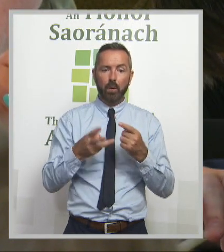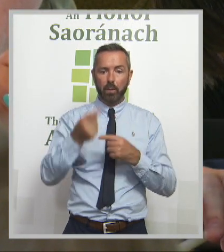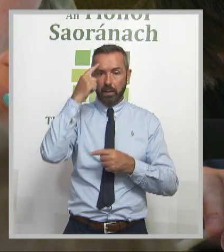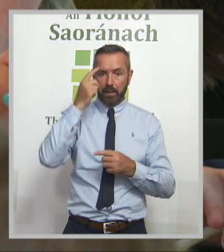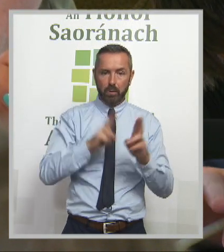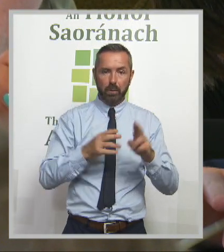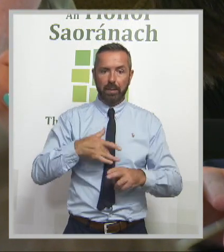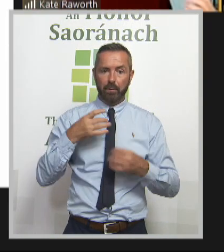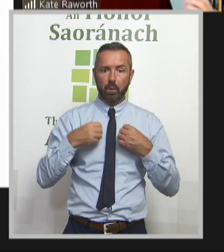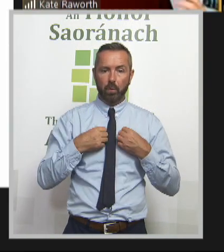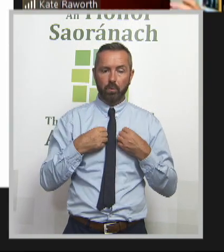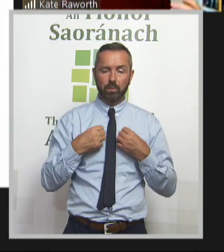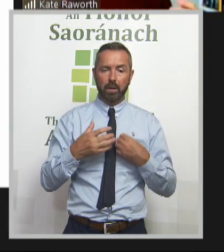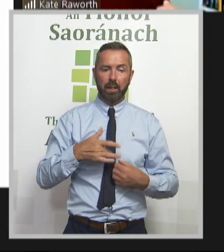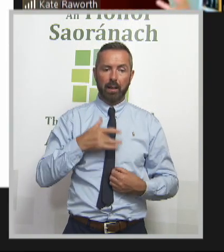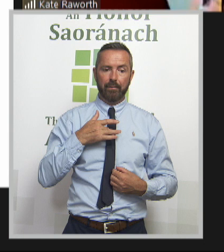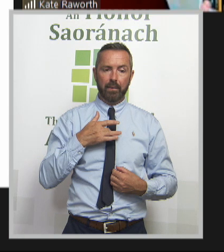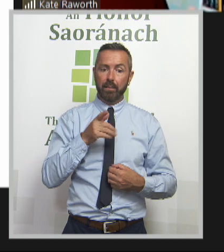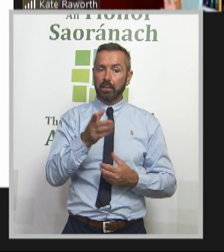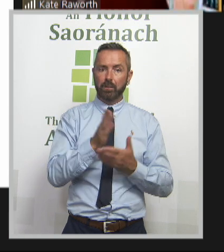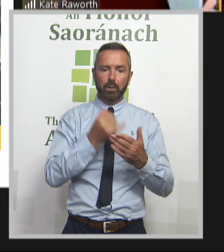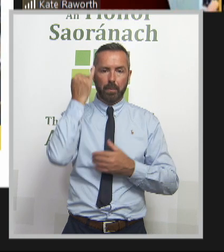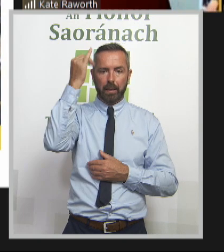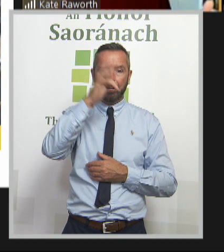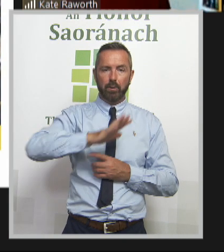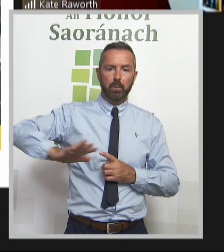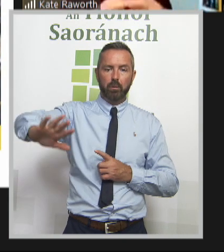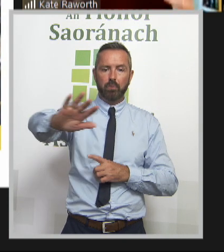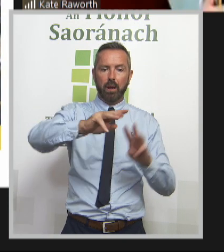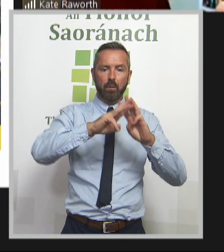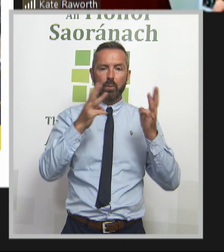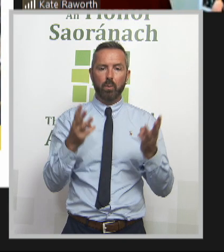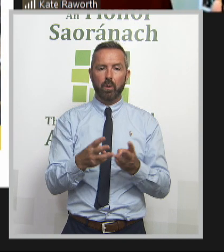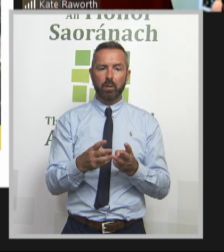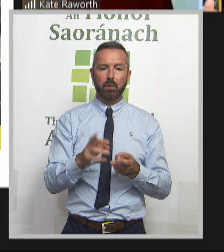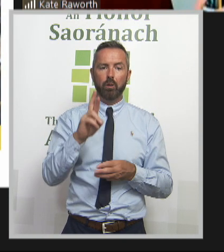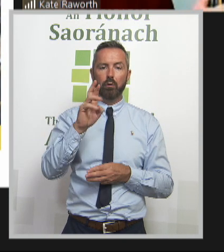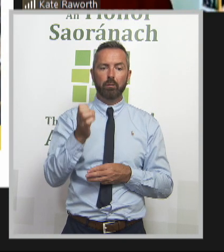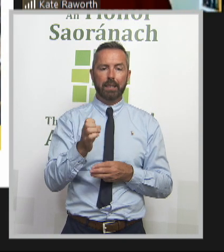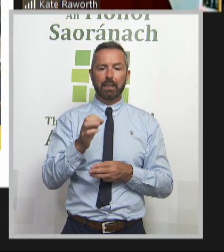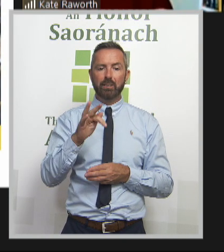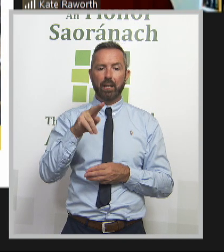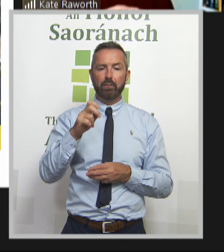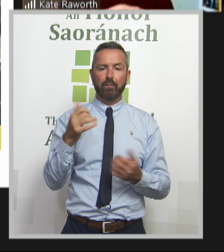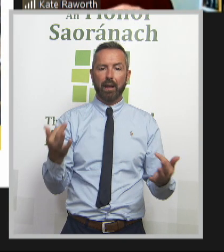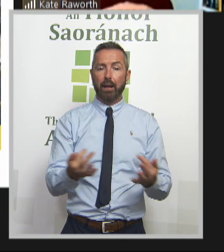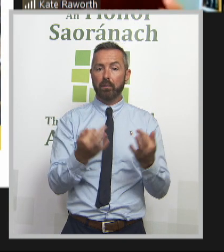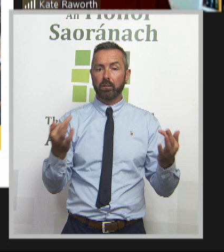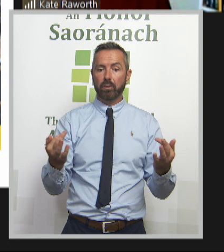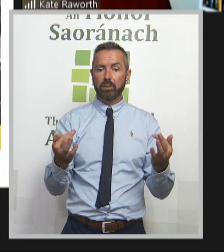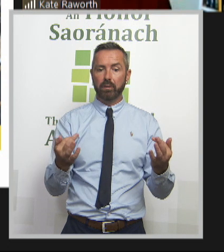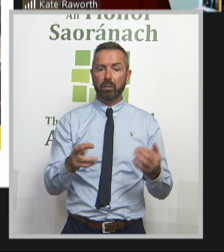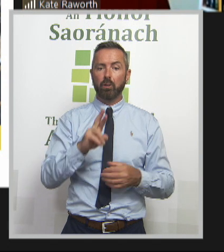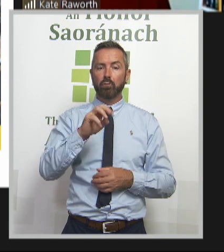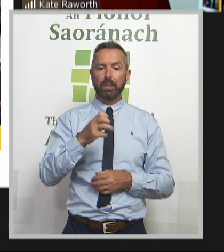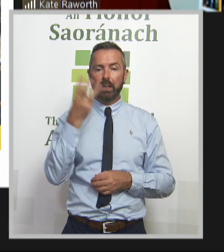lives. Here's some ideas from around the world. Regenerative agriculture, an example from France.